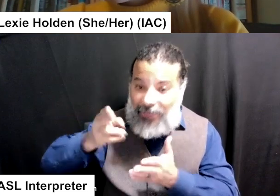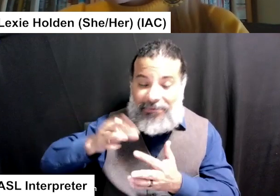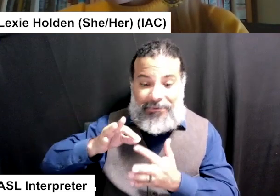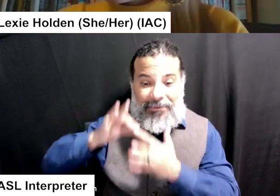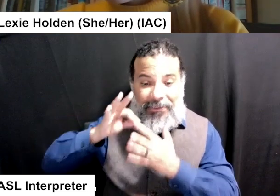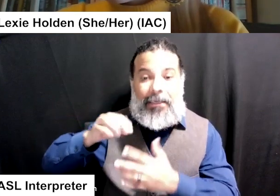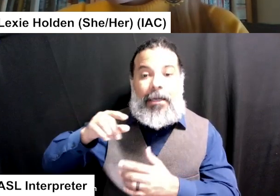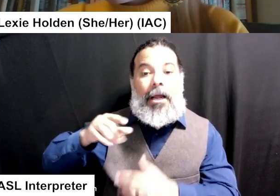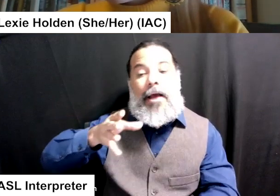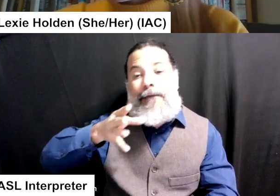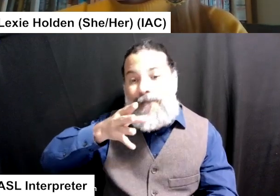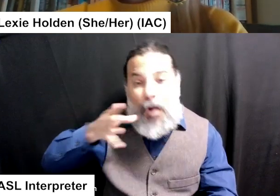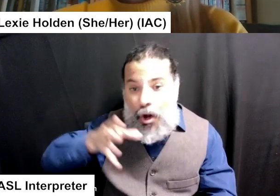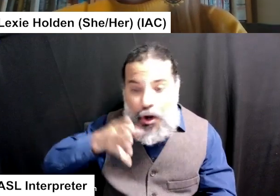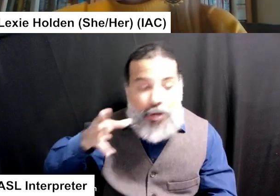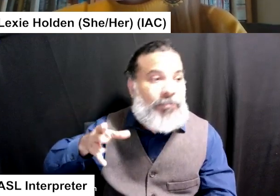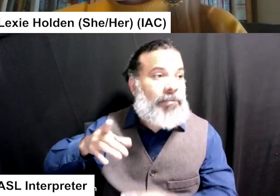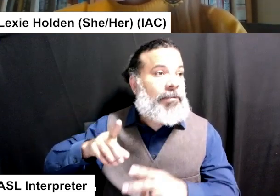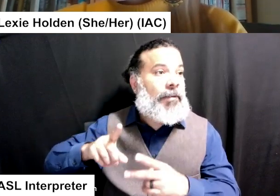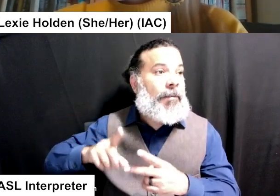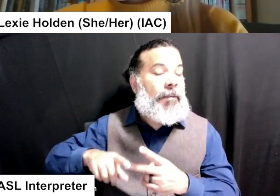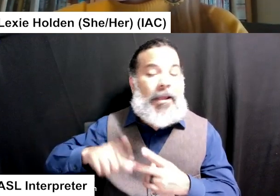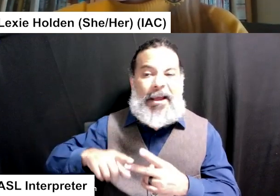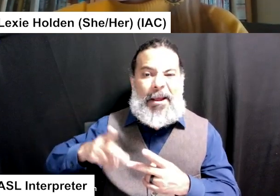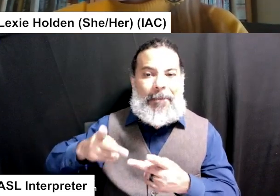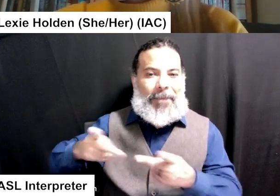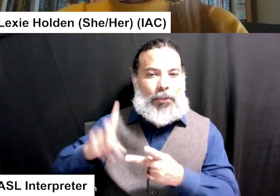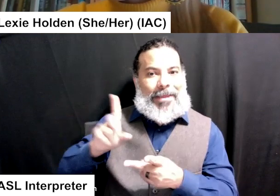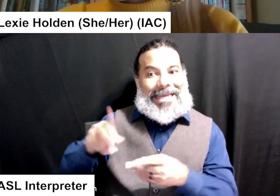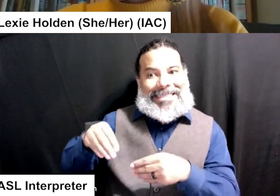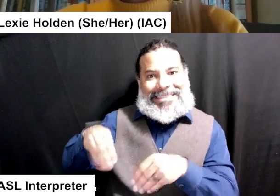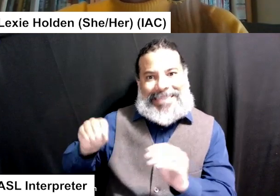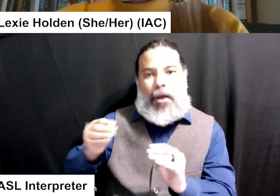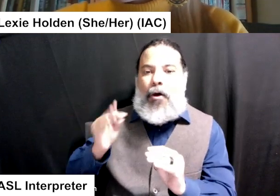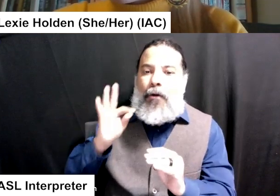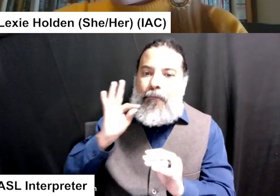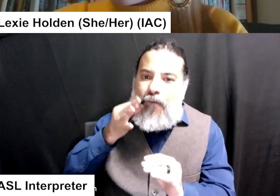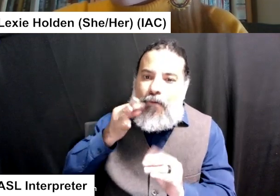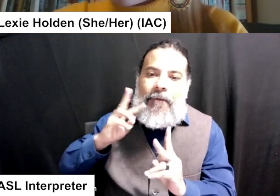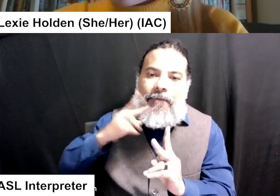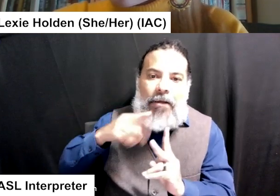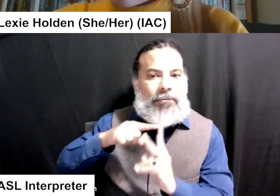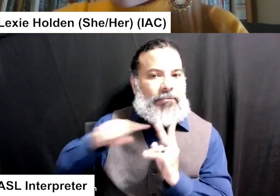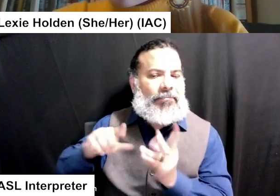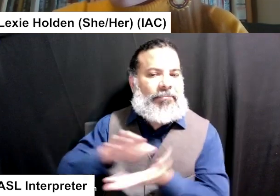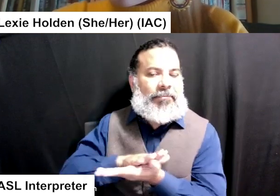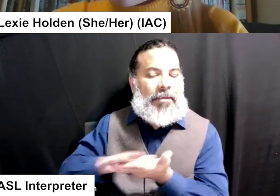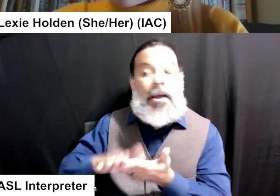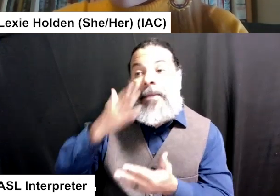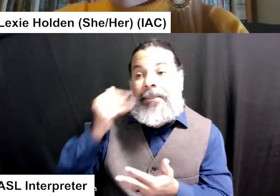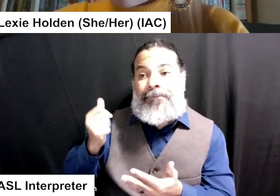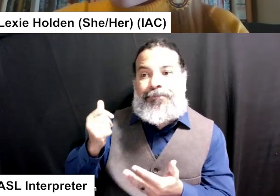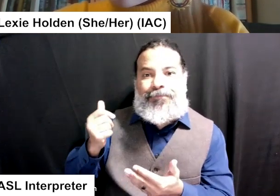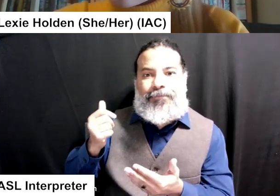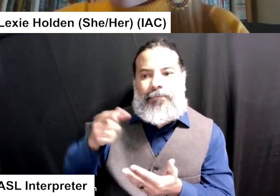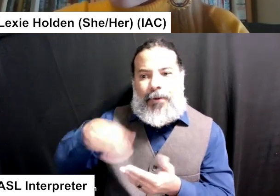in farms and in places where they sell fruits and vegetables, because it's still, those places